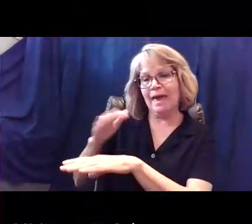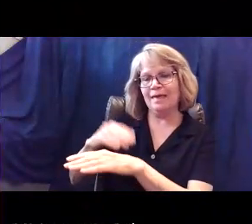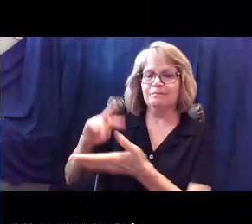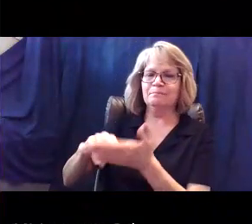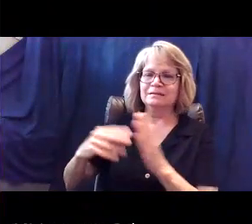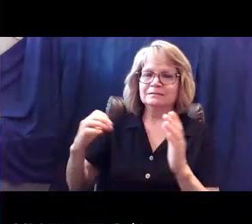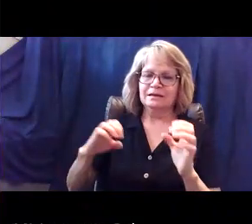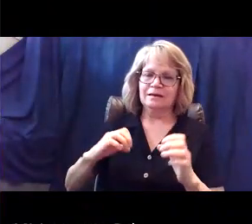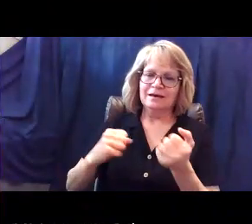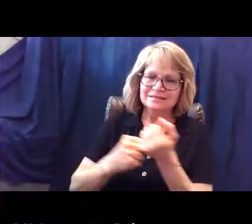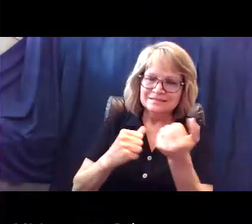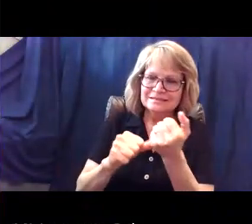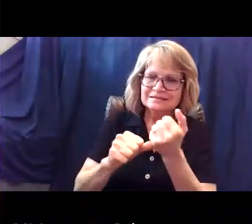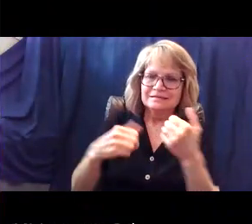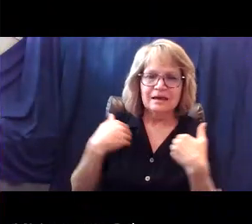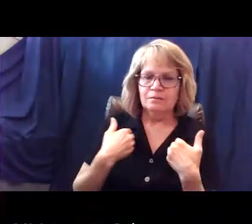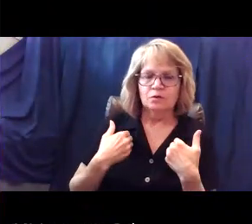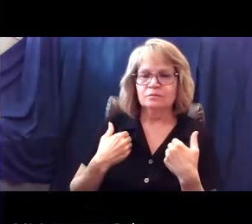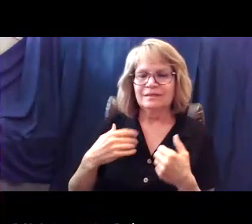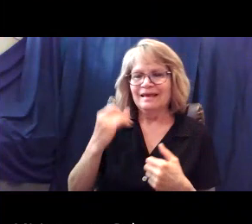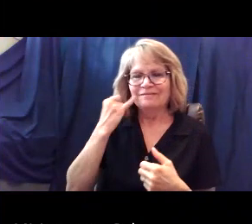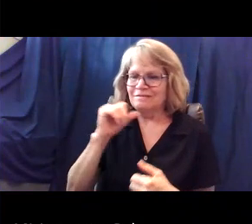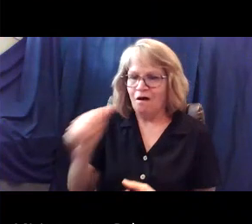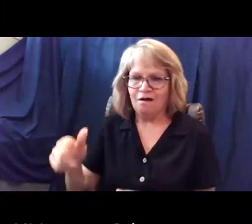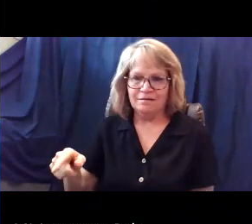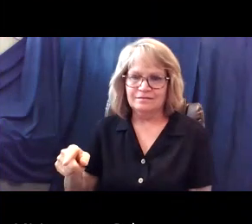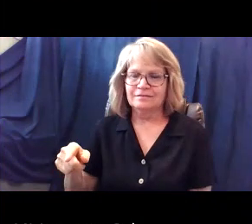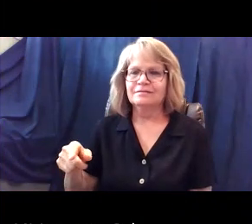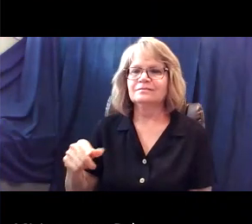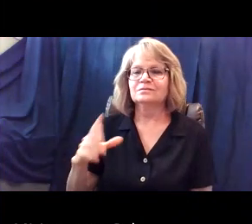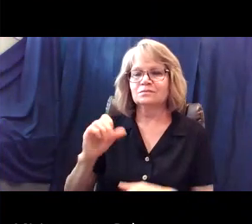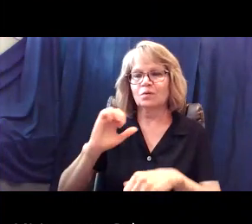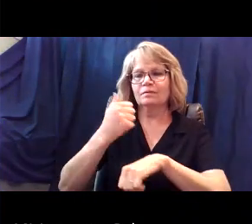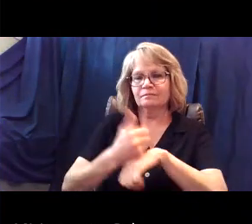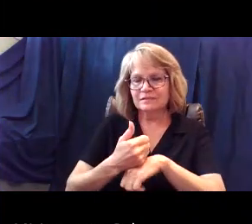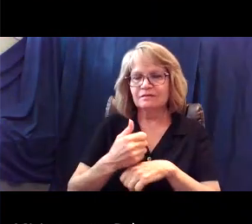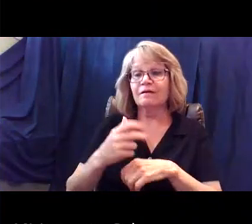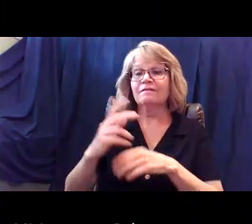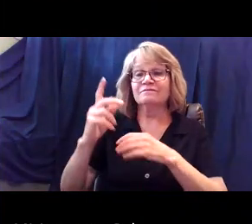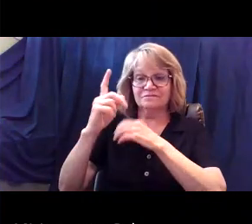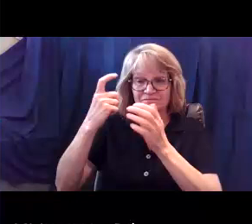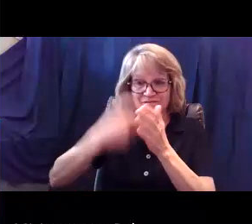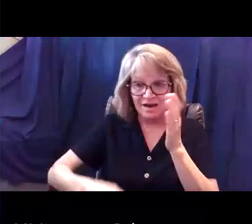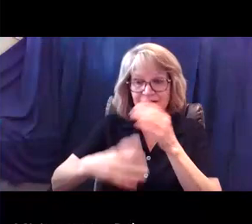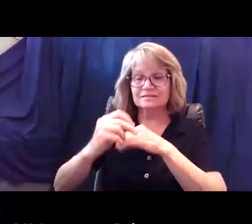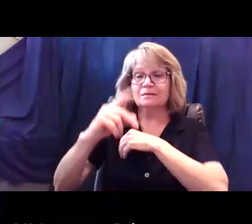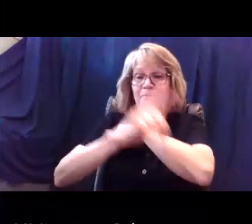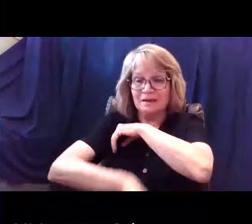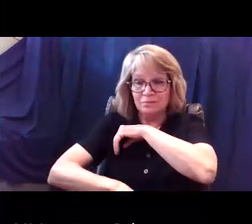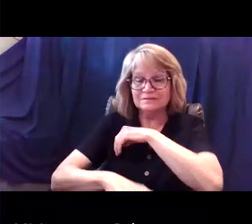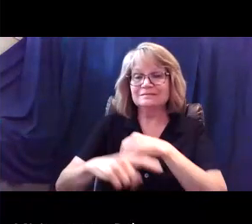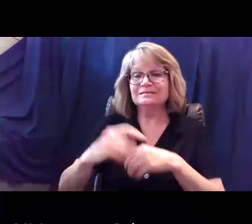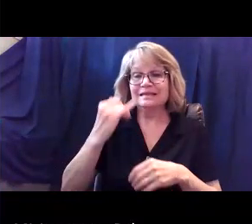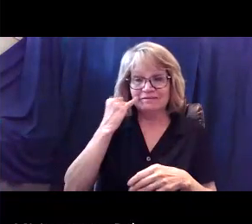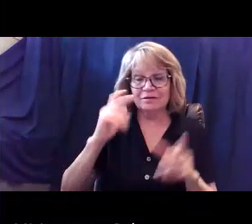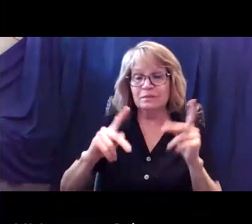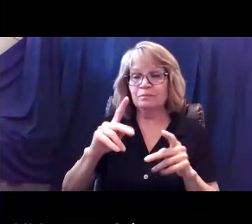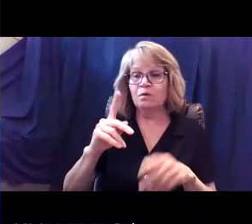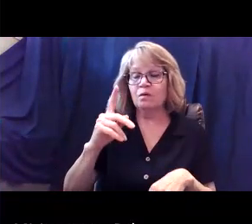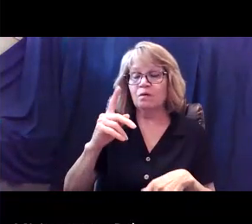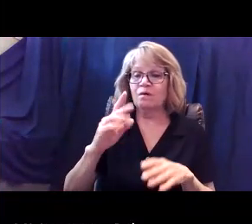animal if it legitimately isn't one. So it does establish fines and penalties for folks who do falsely represent that